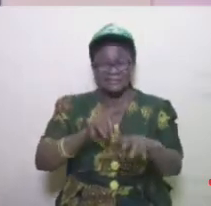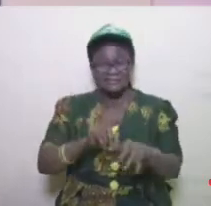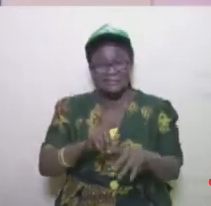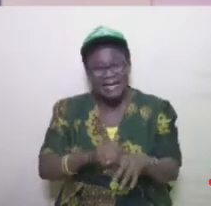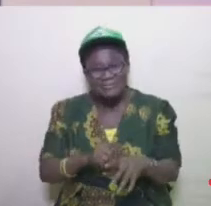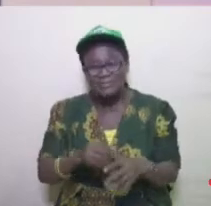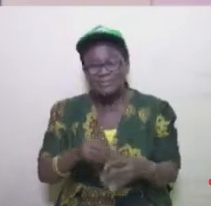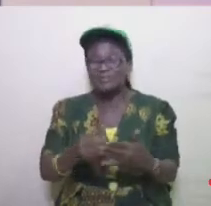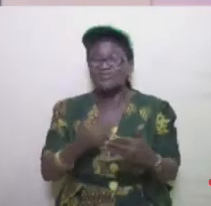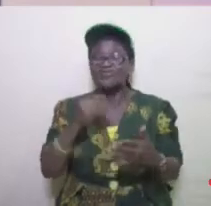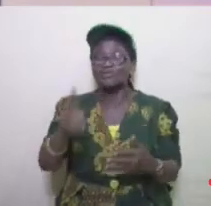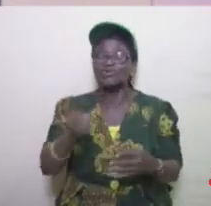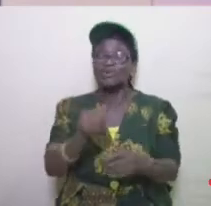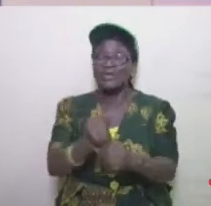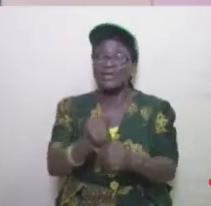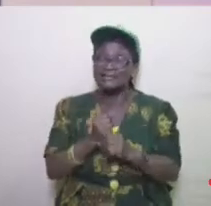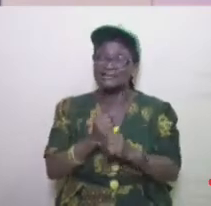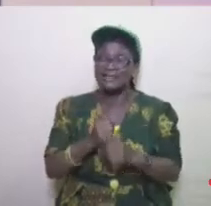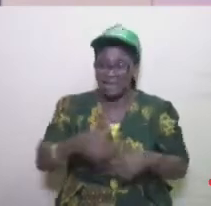So